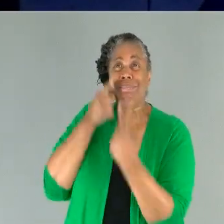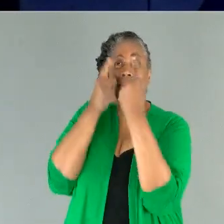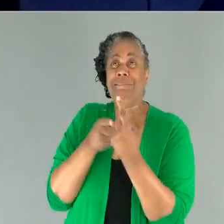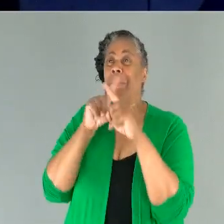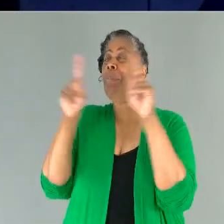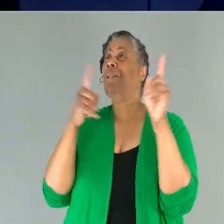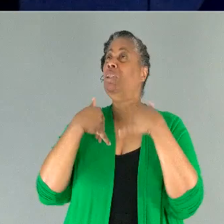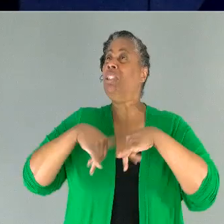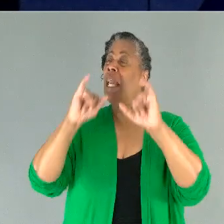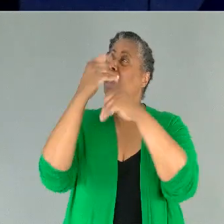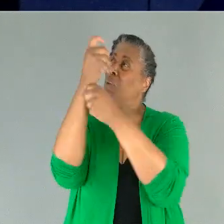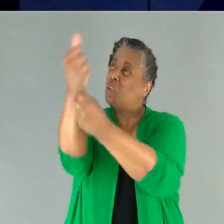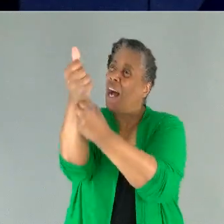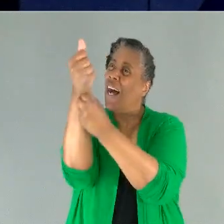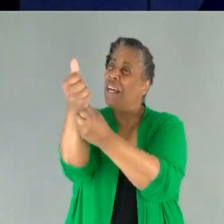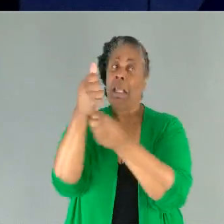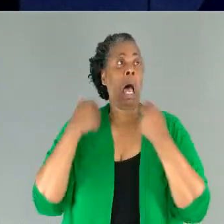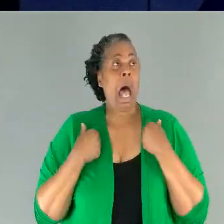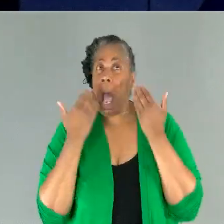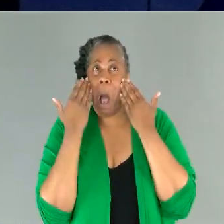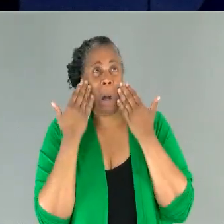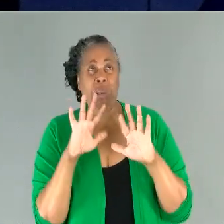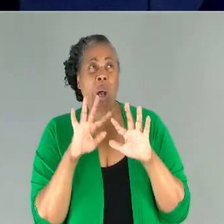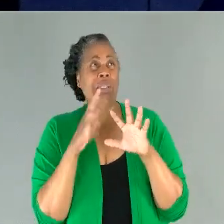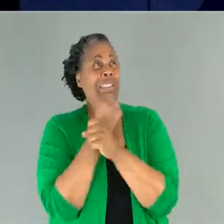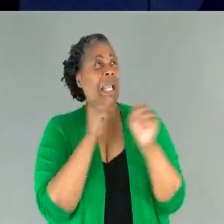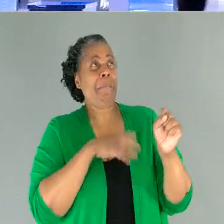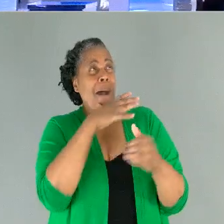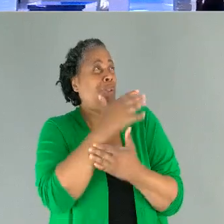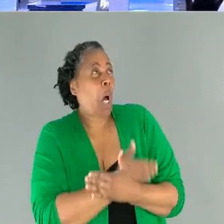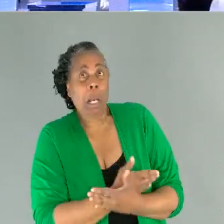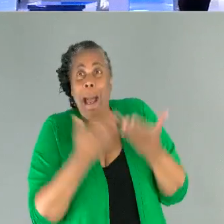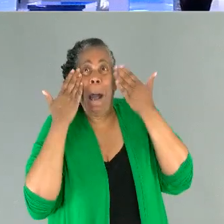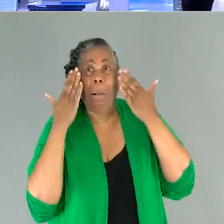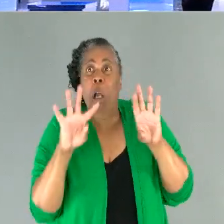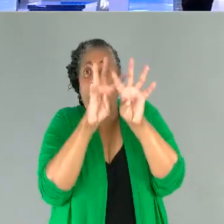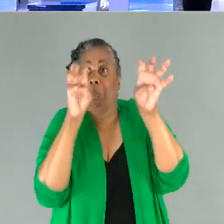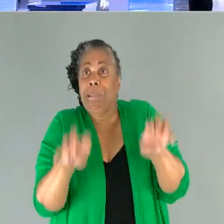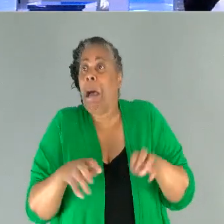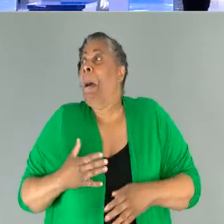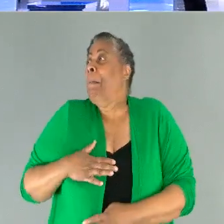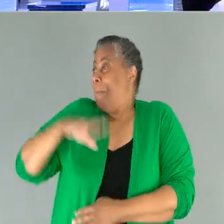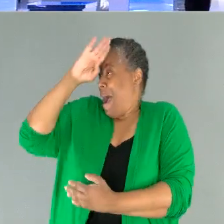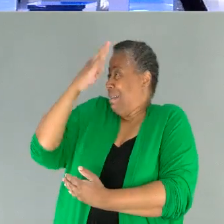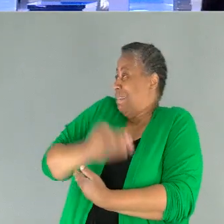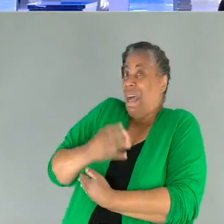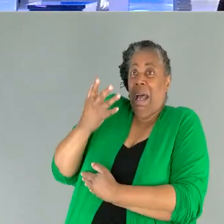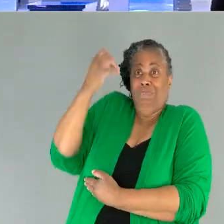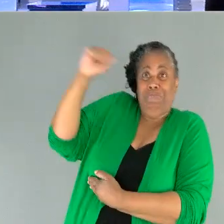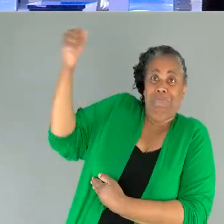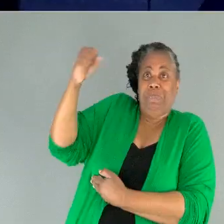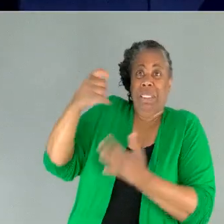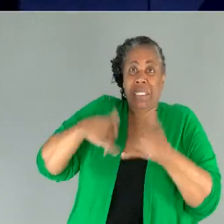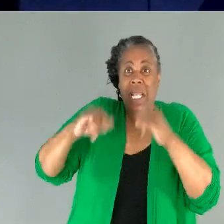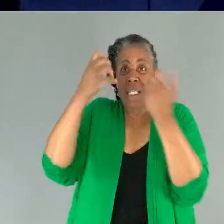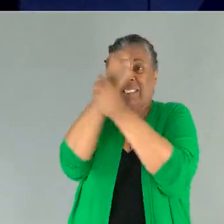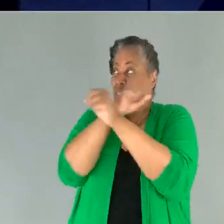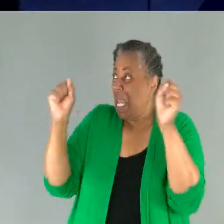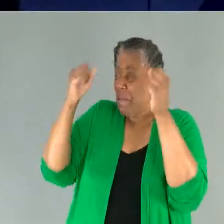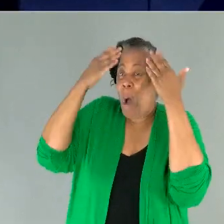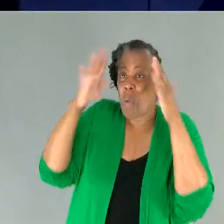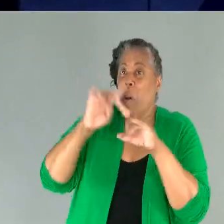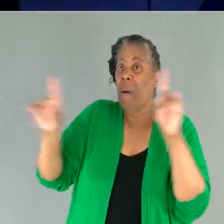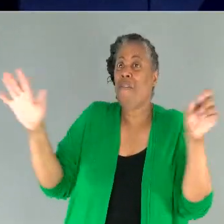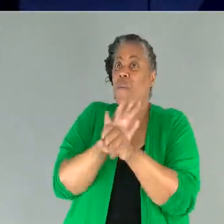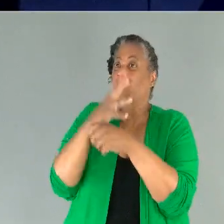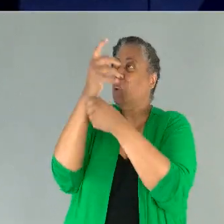trust you. Lord, I don't know how you're going to save my daughter. I don't know how you're going to save my son, but I